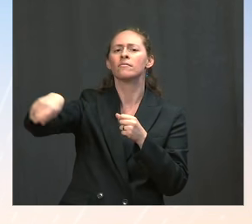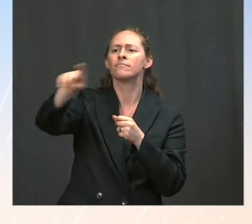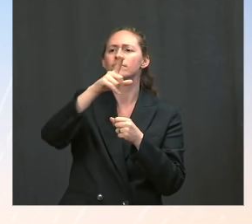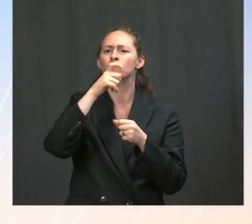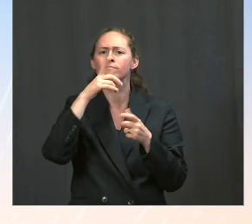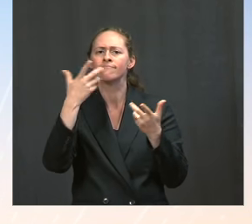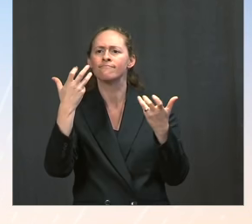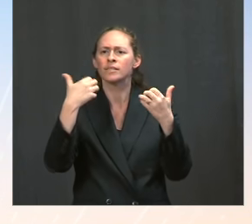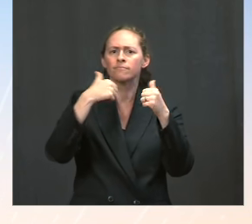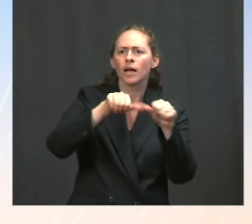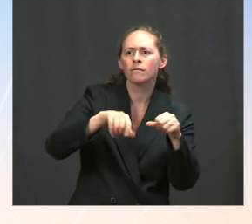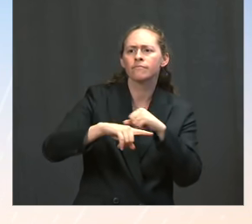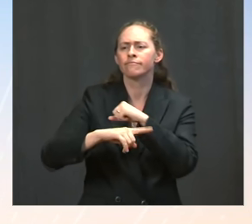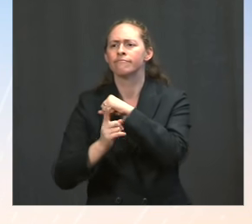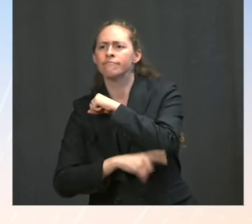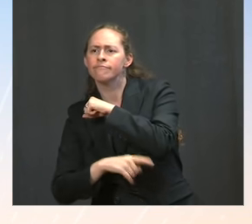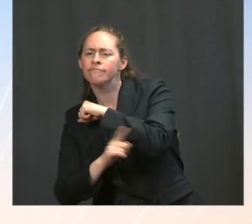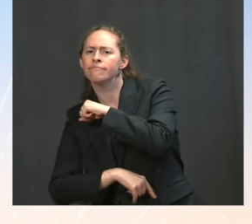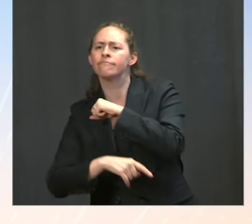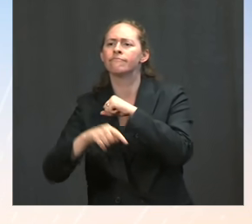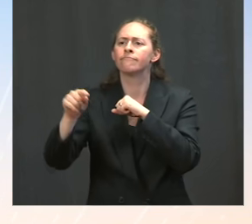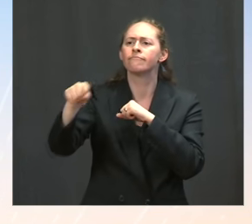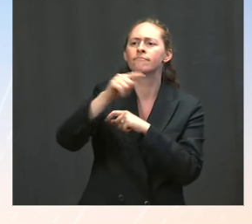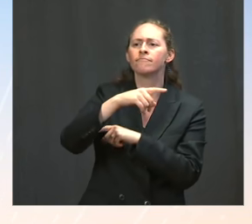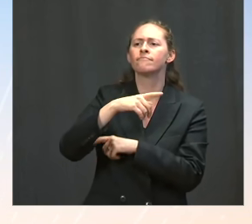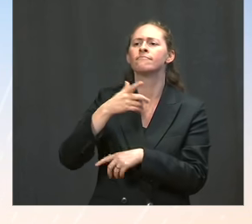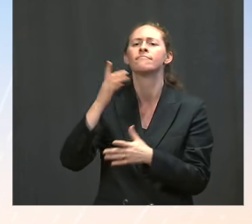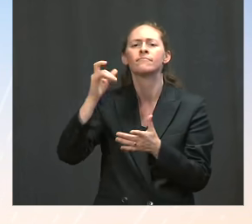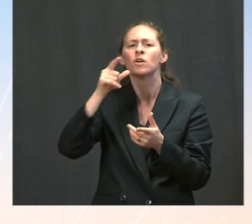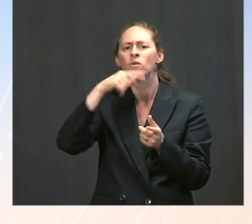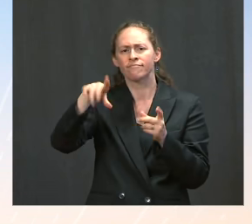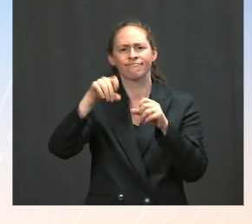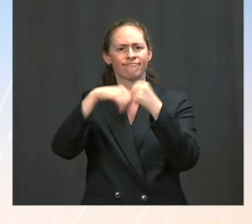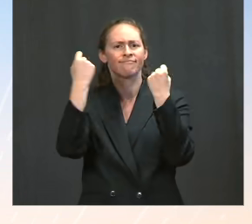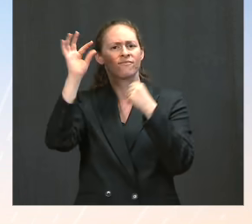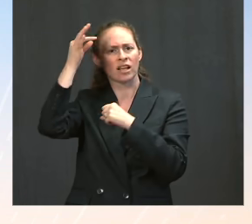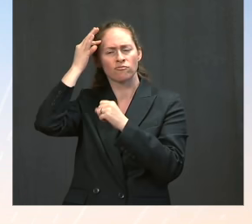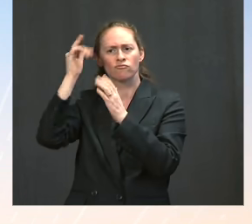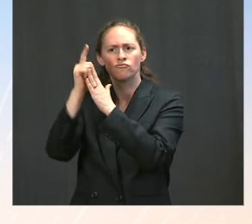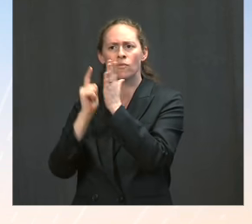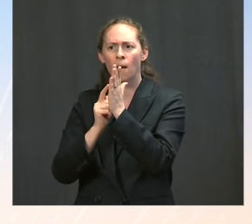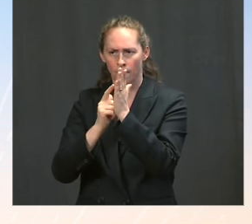federal cases, and does not receive any appropriated funding of taxpayer dollars.